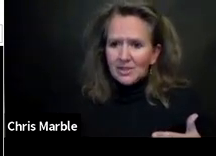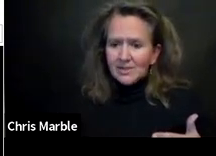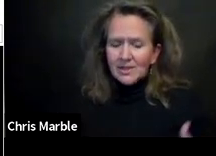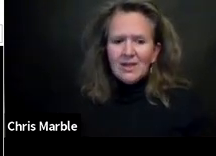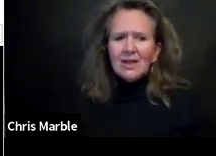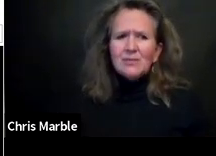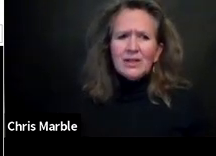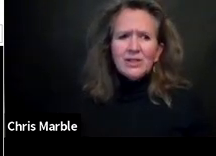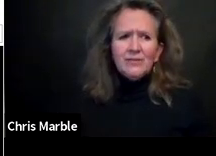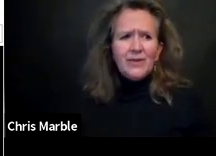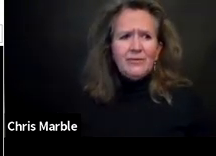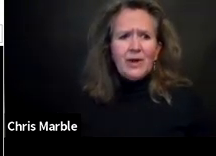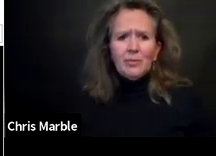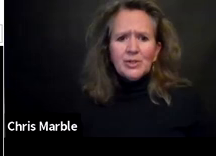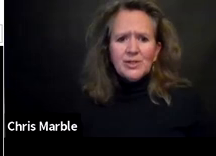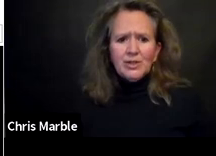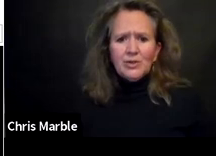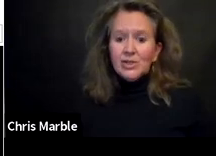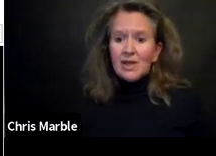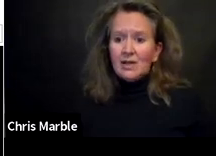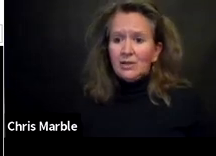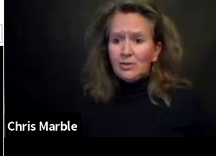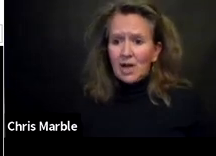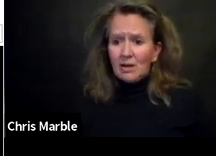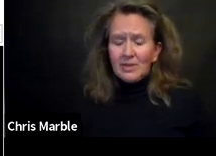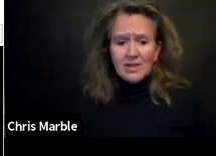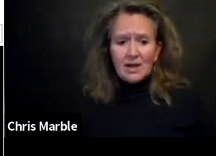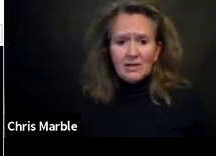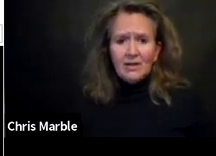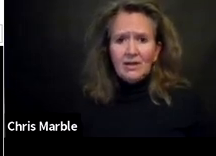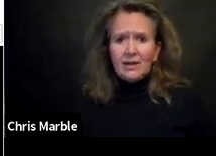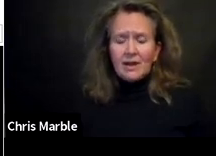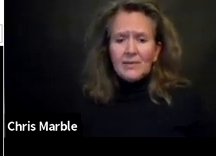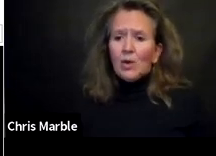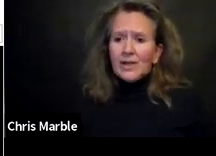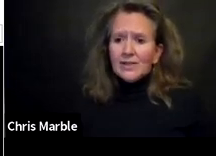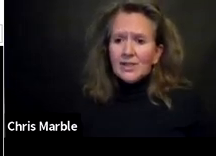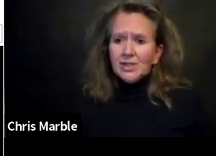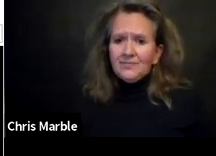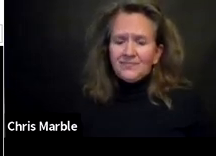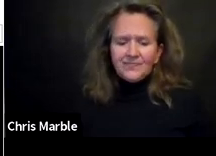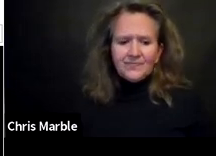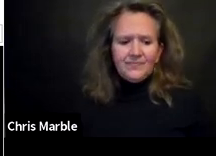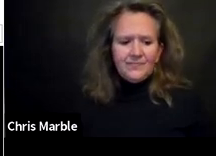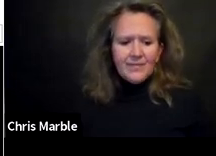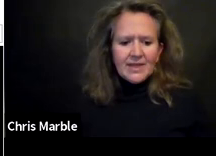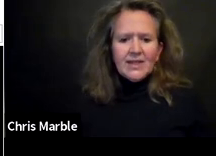a captionist, especially if you have a person who has just gotten a new job and is on an orientation.